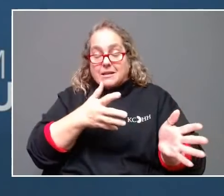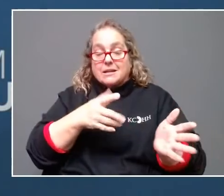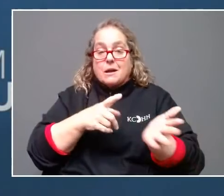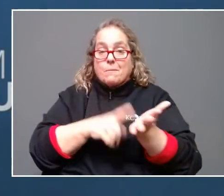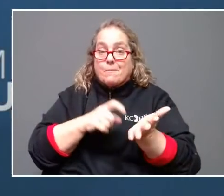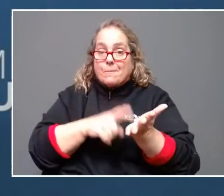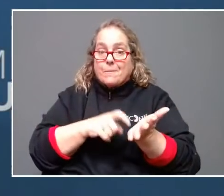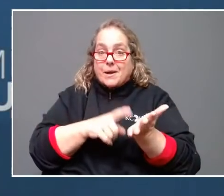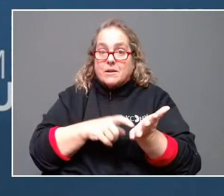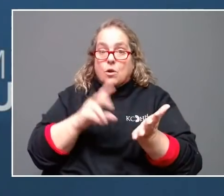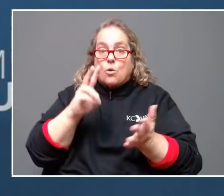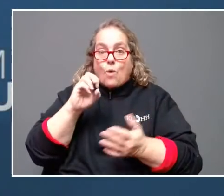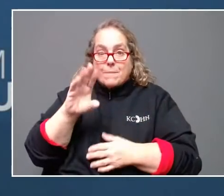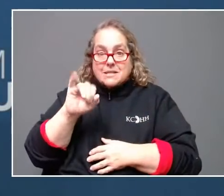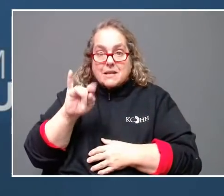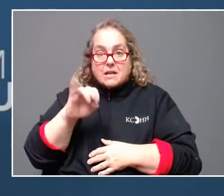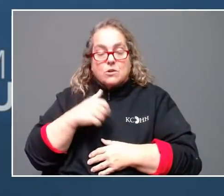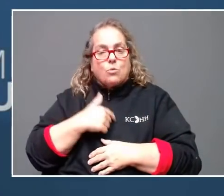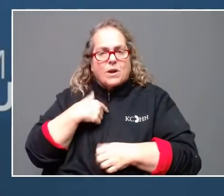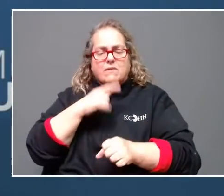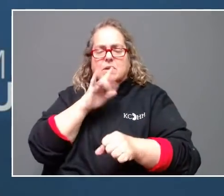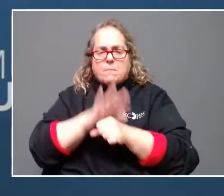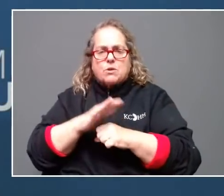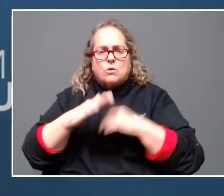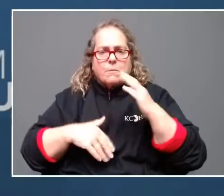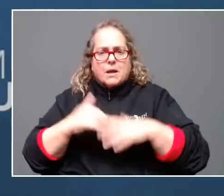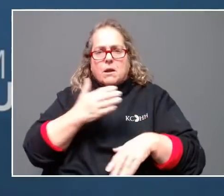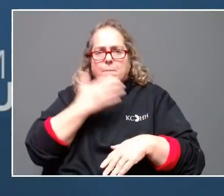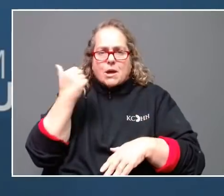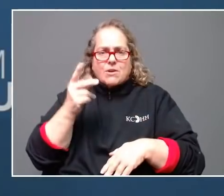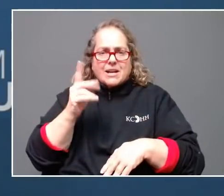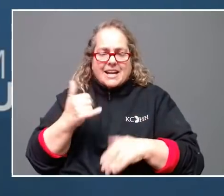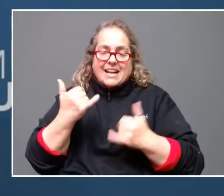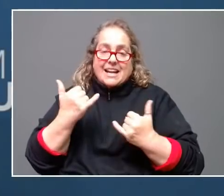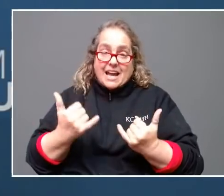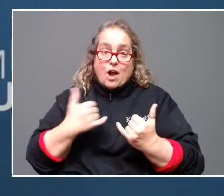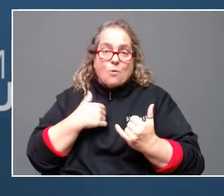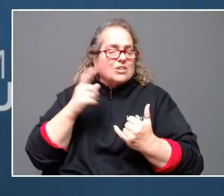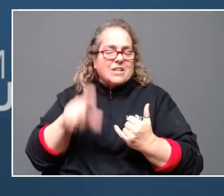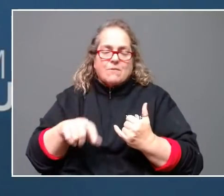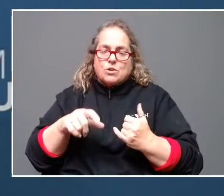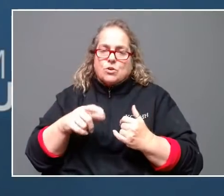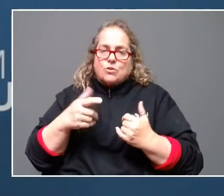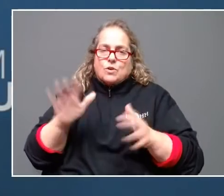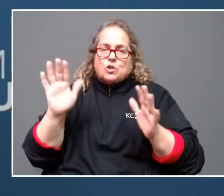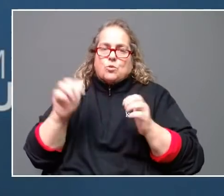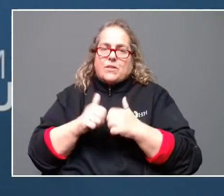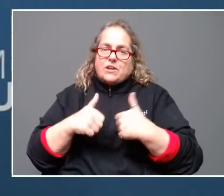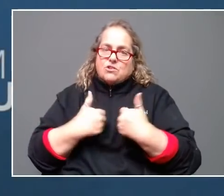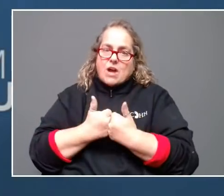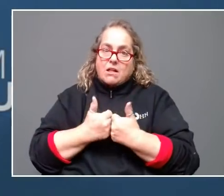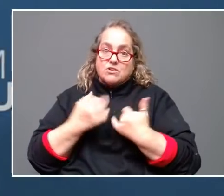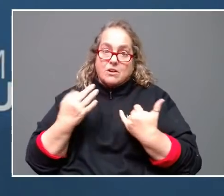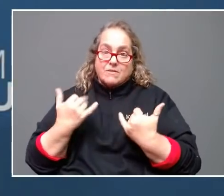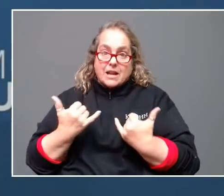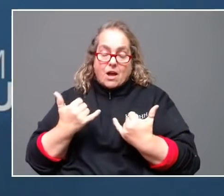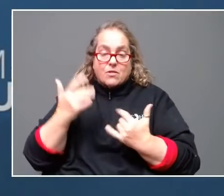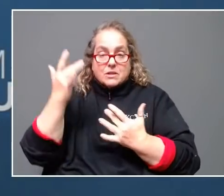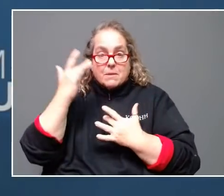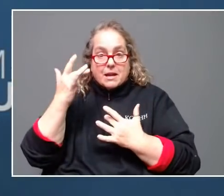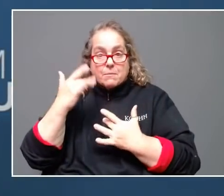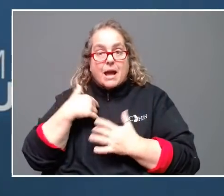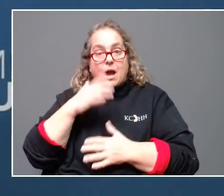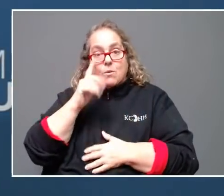a better Kentucky. Now, we just got to get through the challenge of the present, this pandemic. I will turn it over to